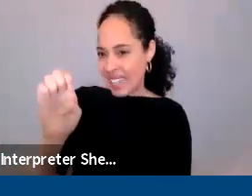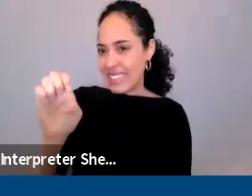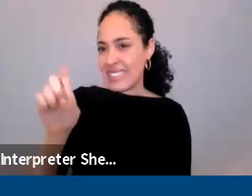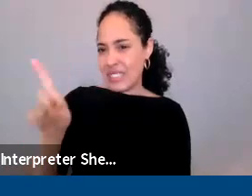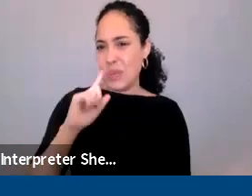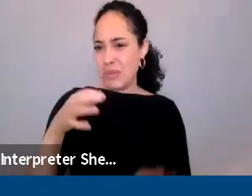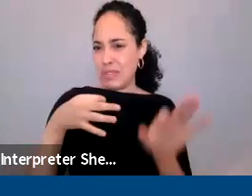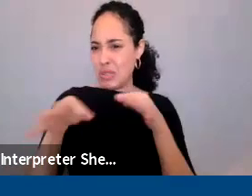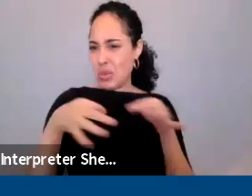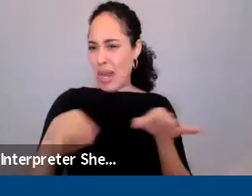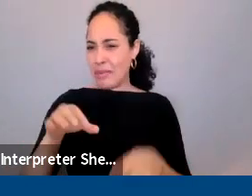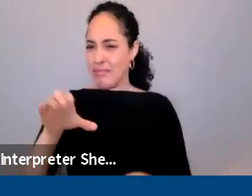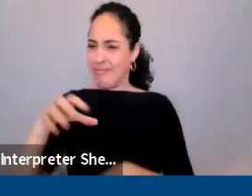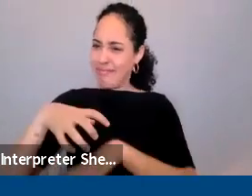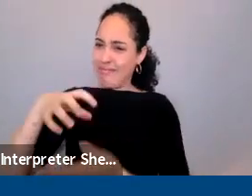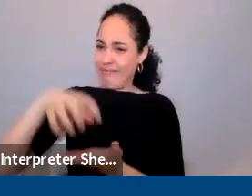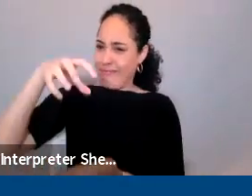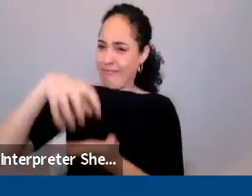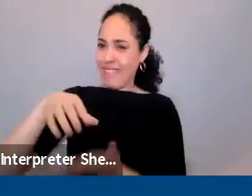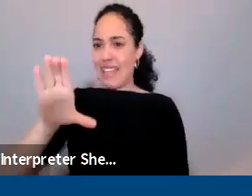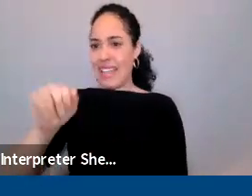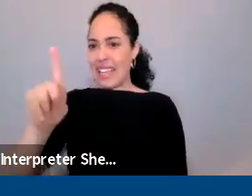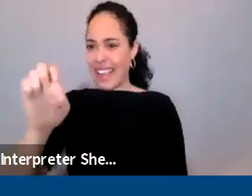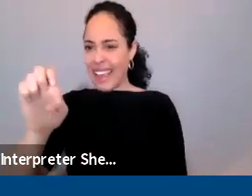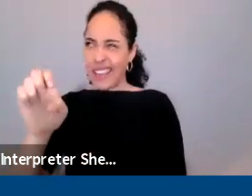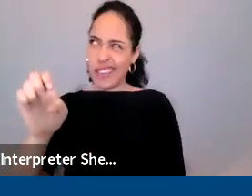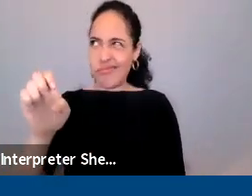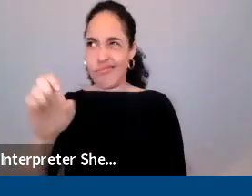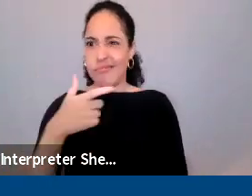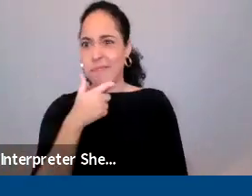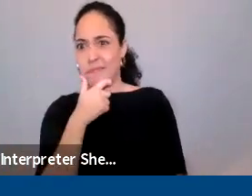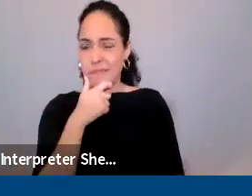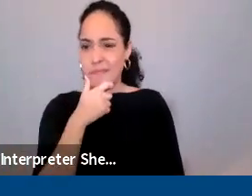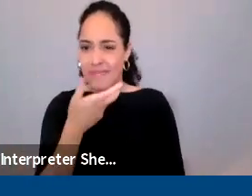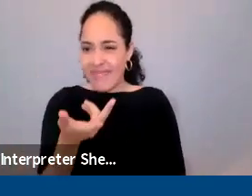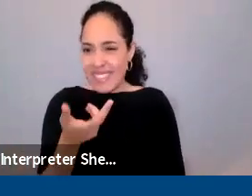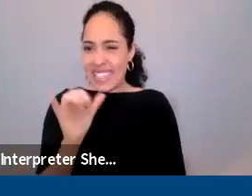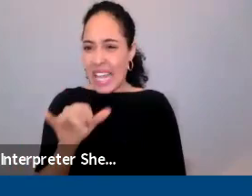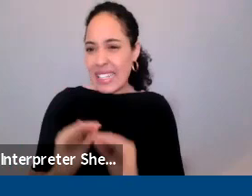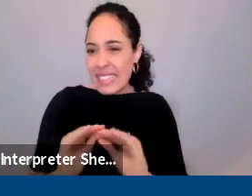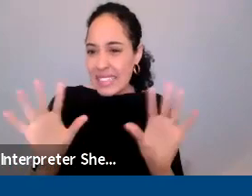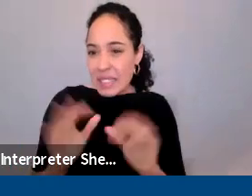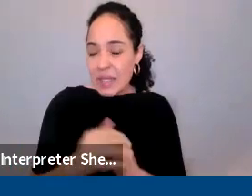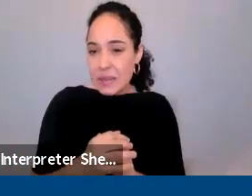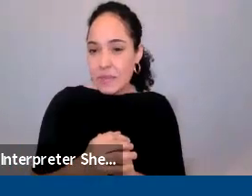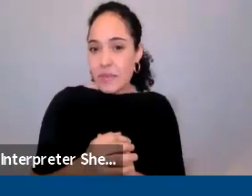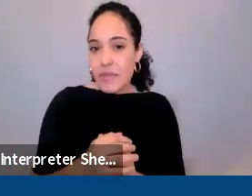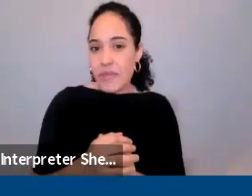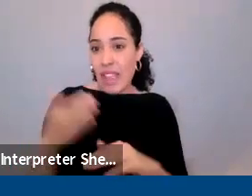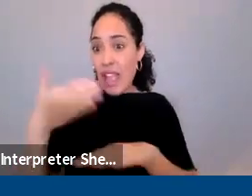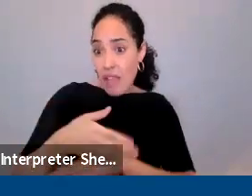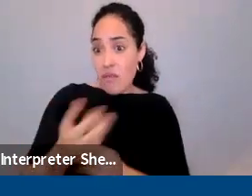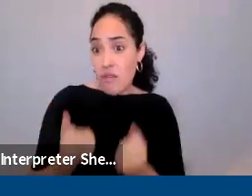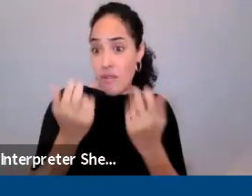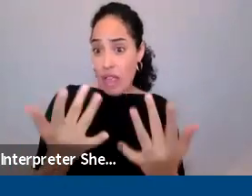would make the determination? After fires, it seems both scenarios have higher potential.